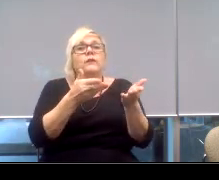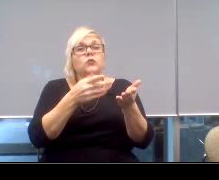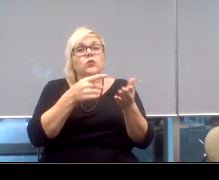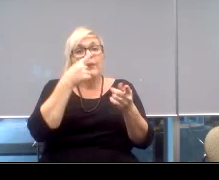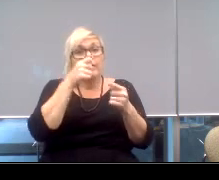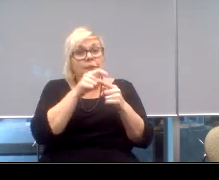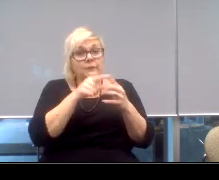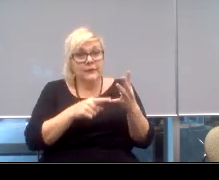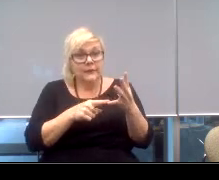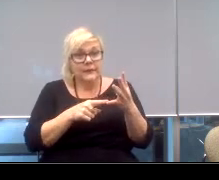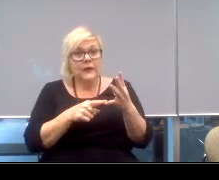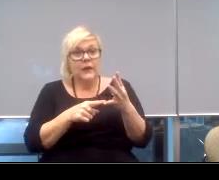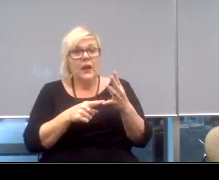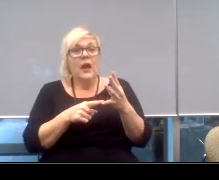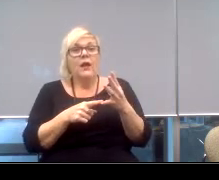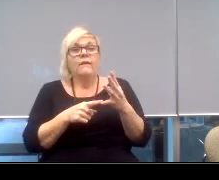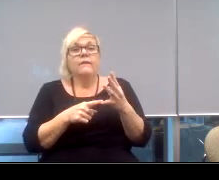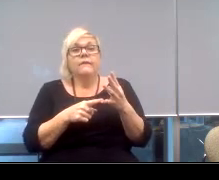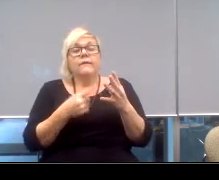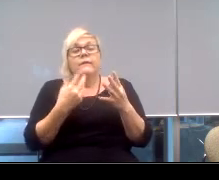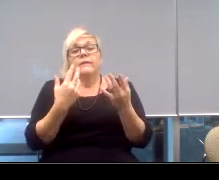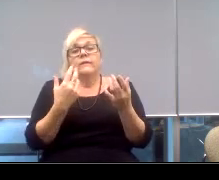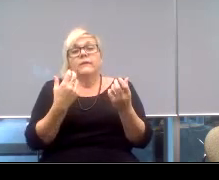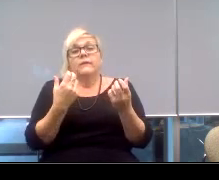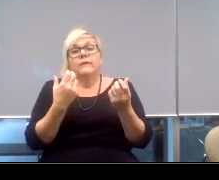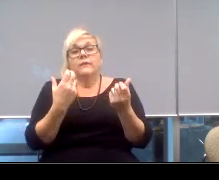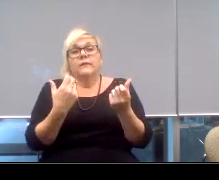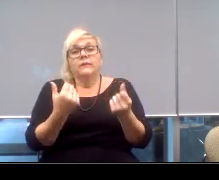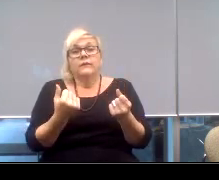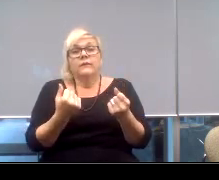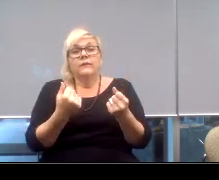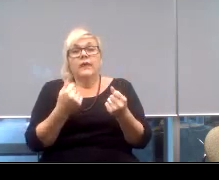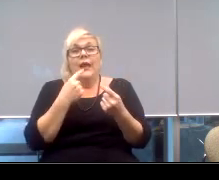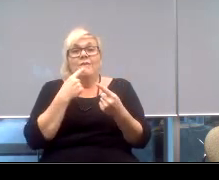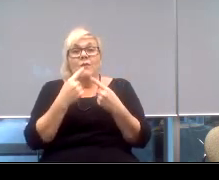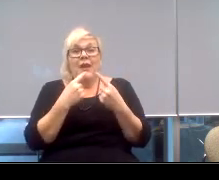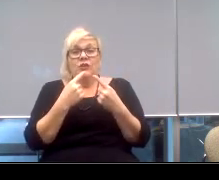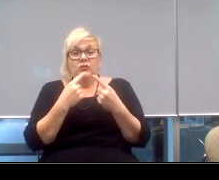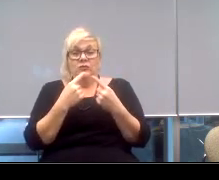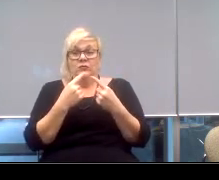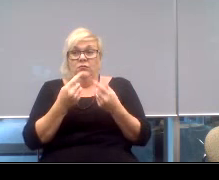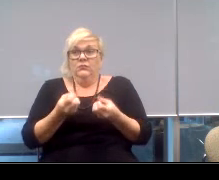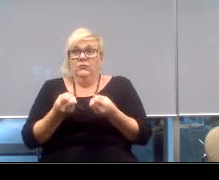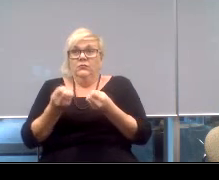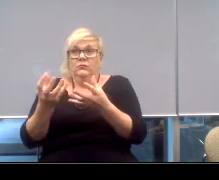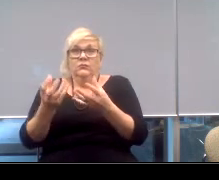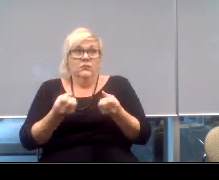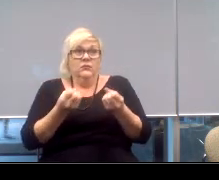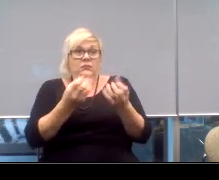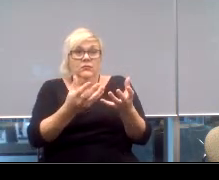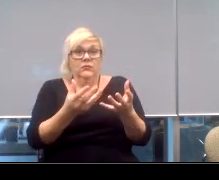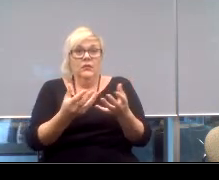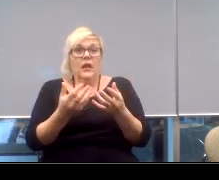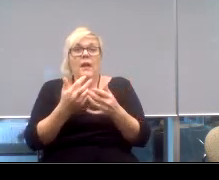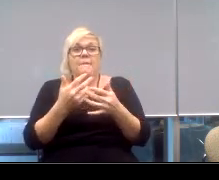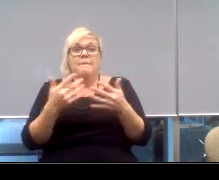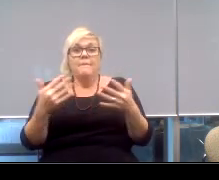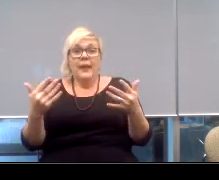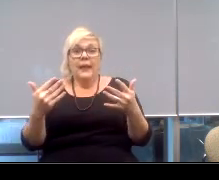into information linkages and capacity building for all people with a disability. Many of the scheme functions are delivered